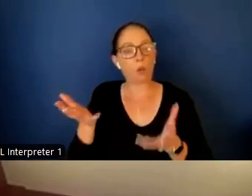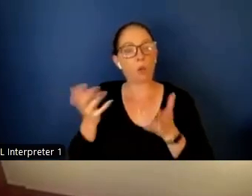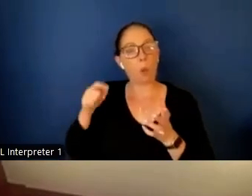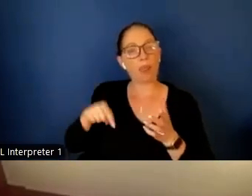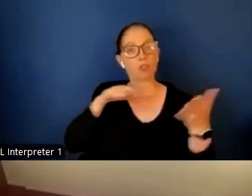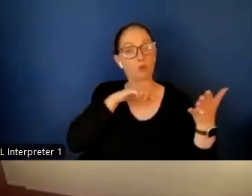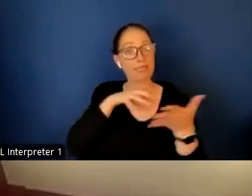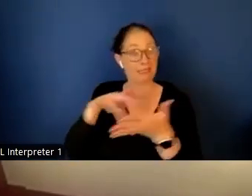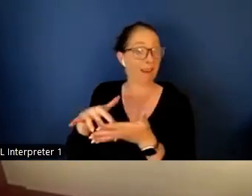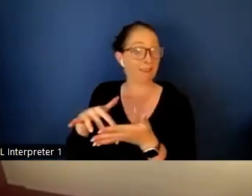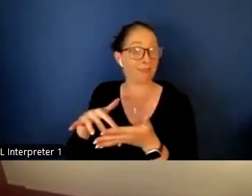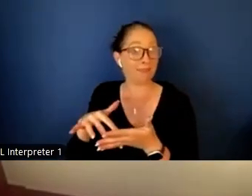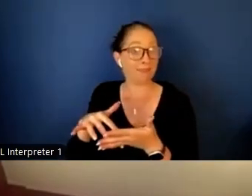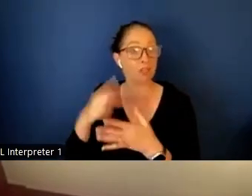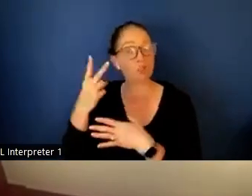something that came up in our group.